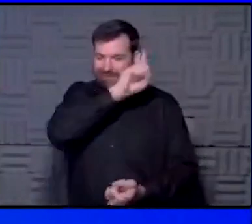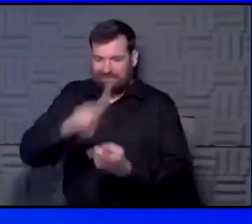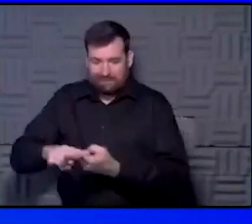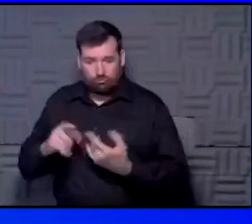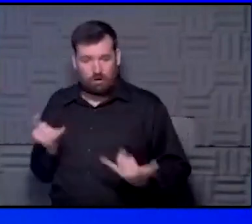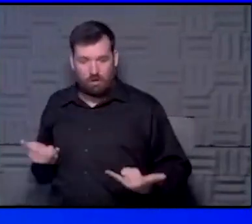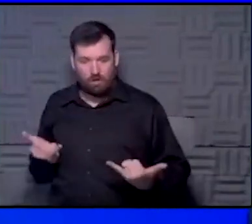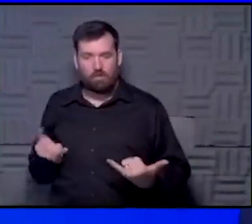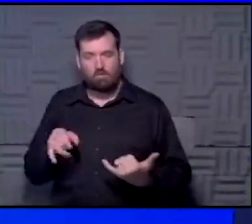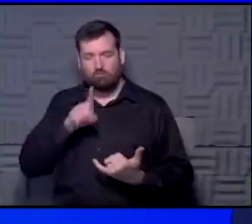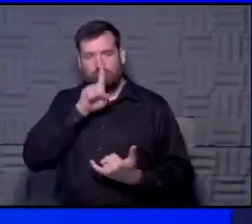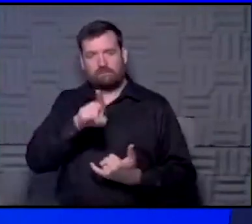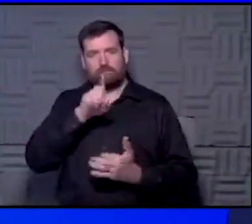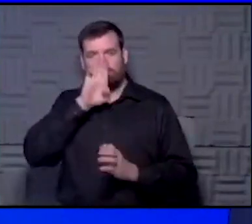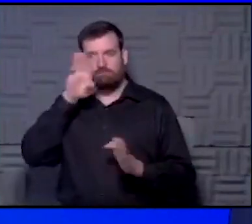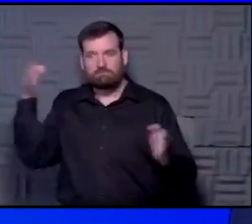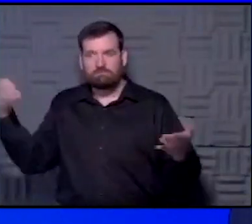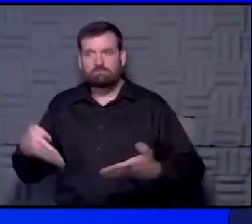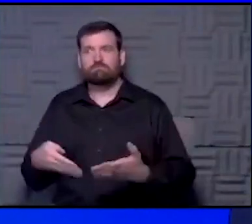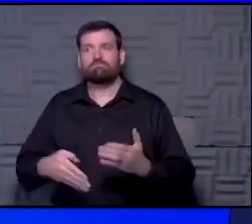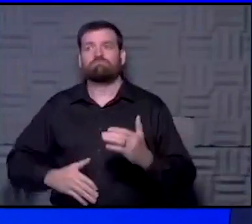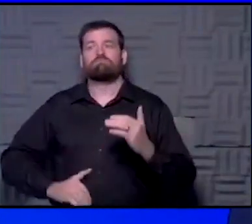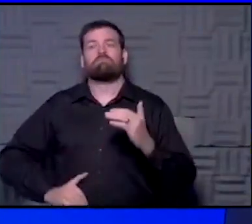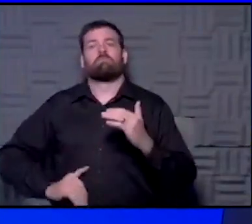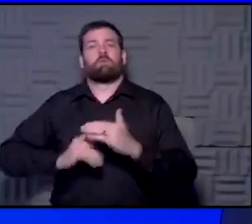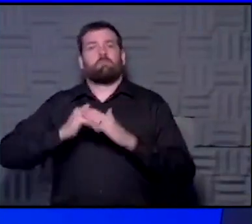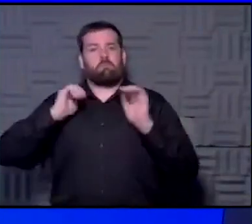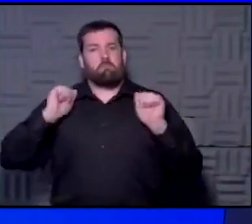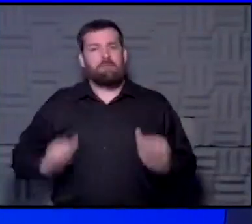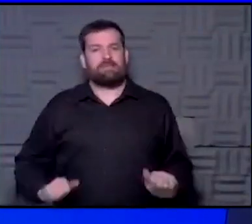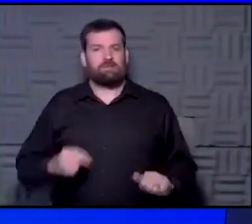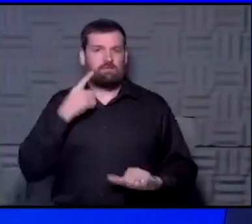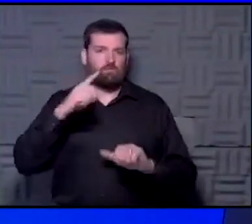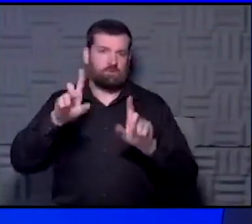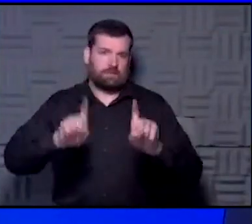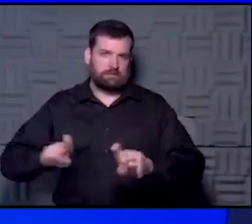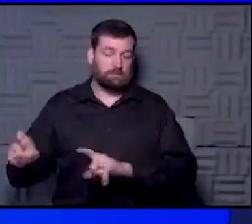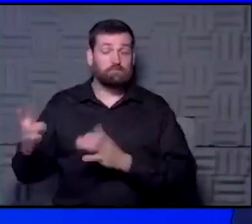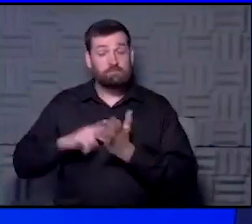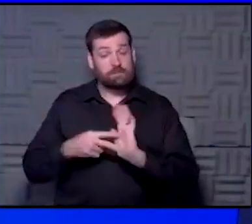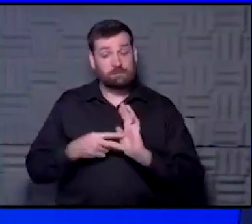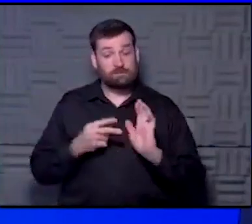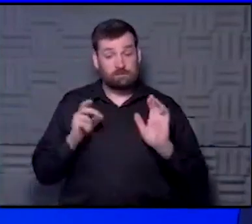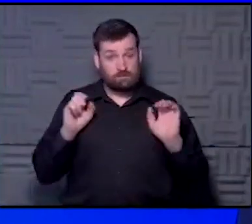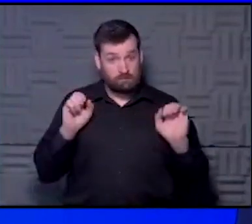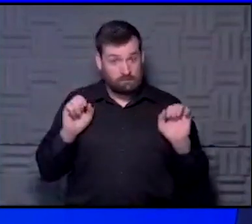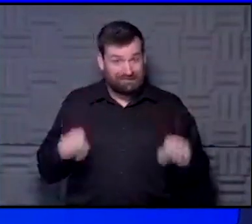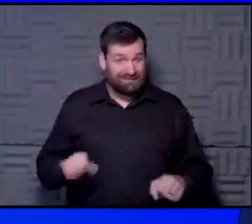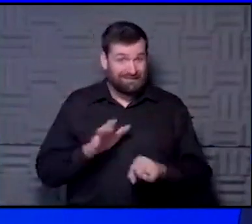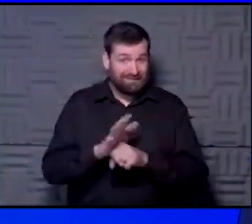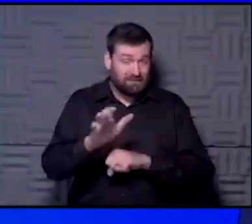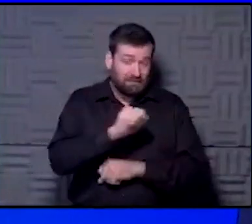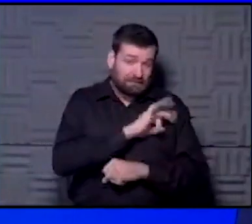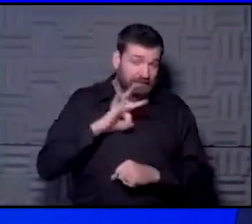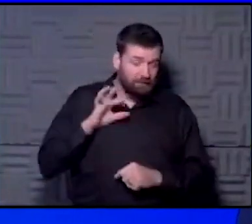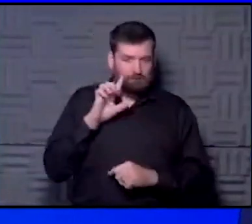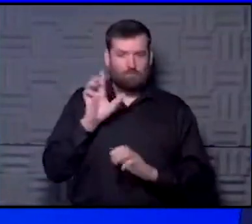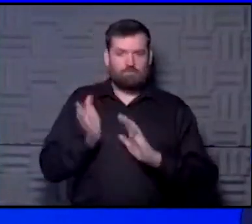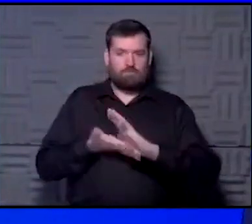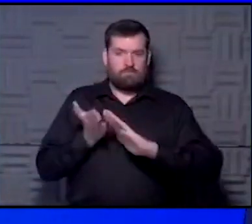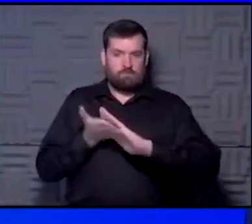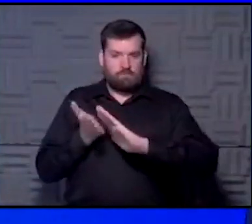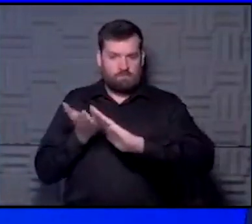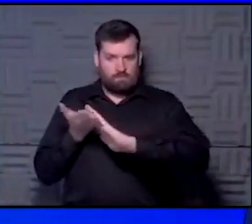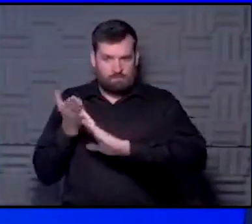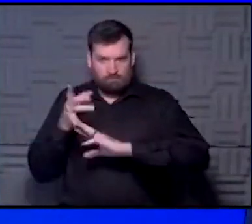really centered around the capacity to test. So the capacity meaning, do we have the workforce to process all the samples? Do